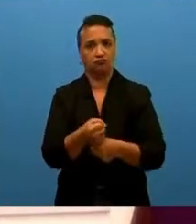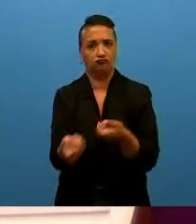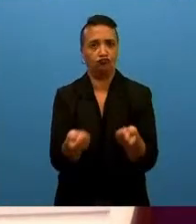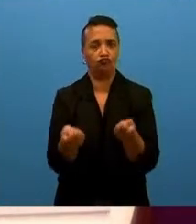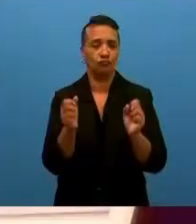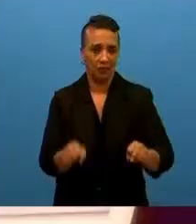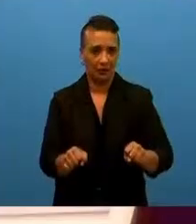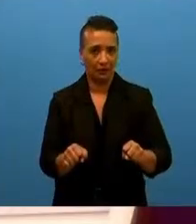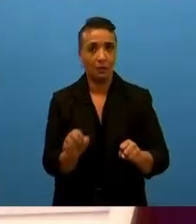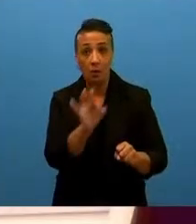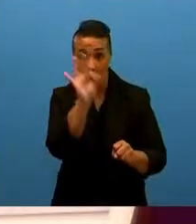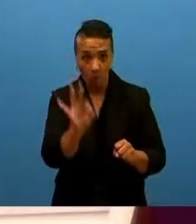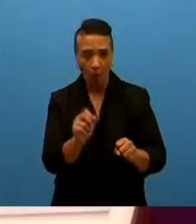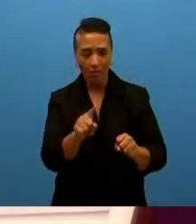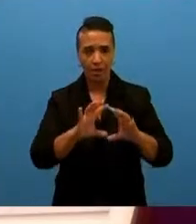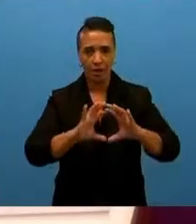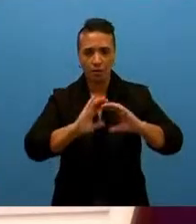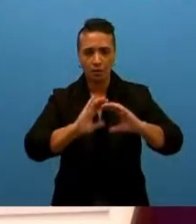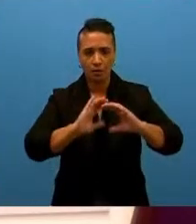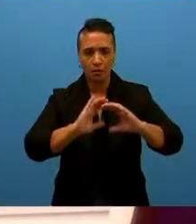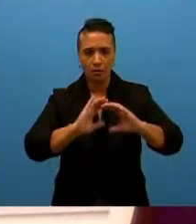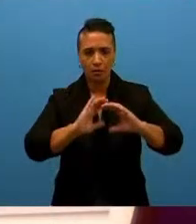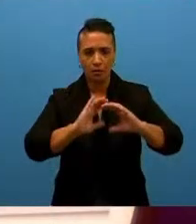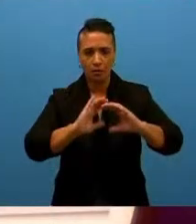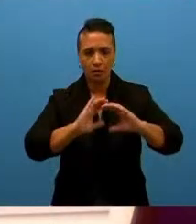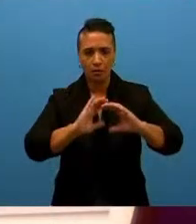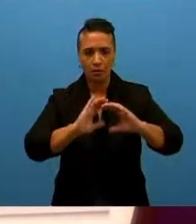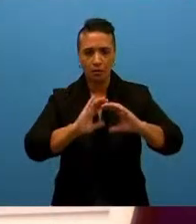with the protection of the Amazon and the promotion